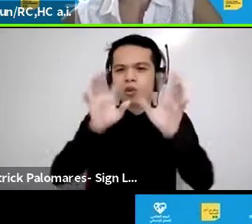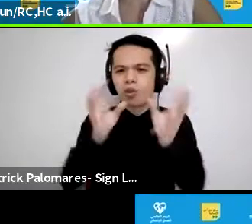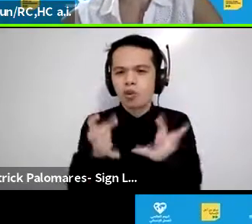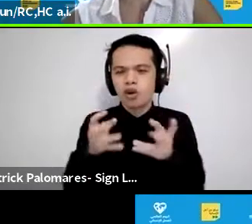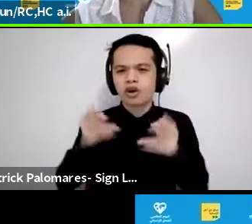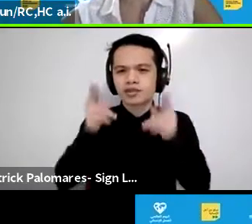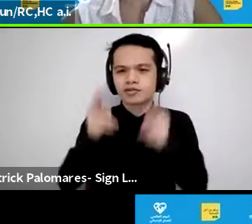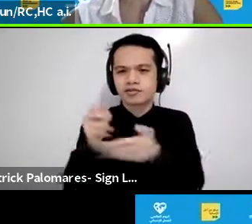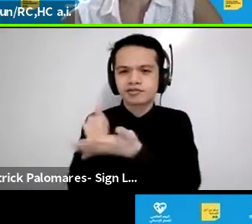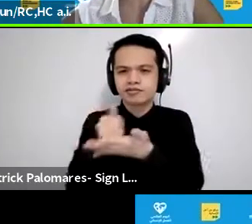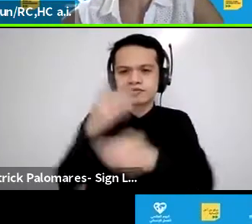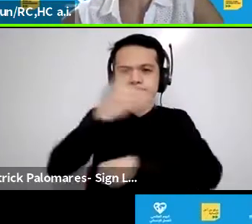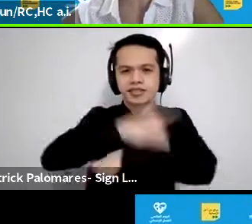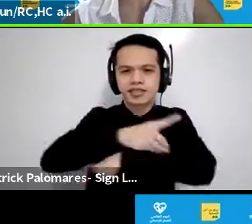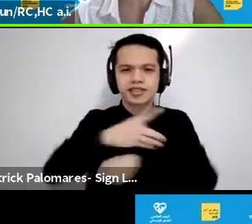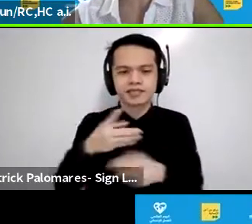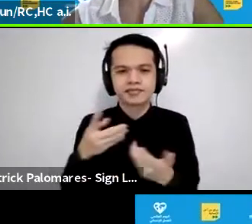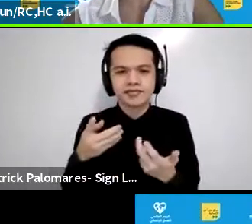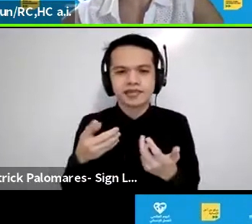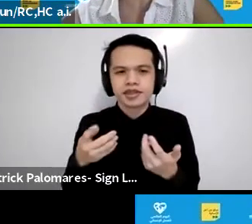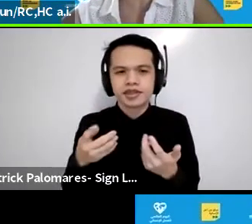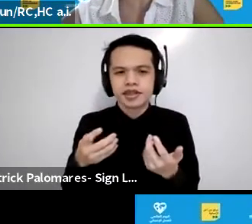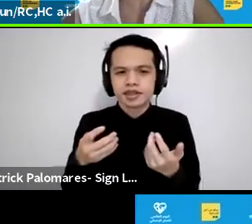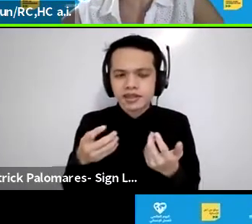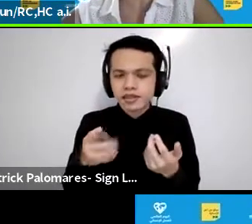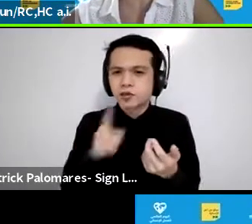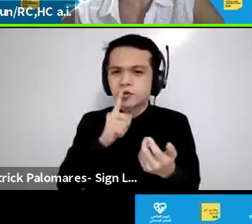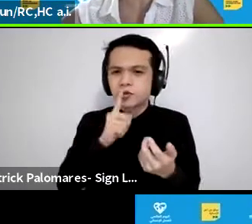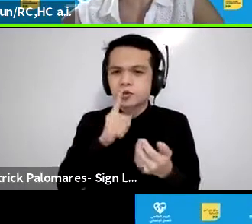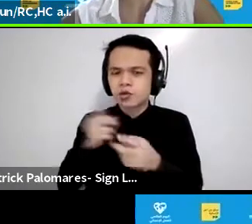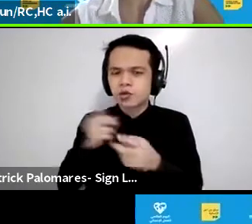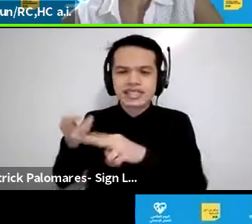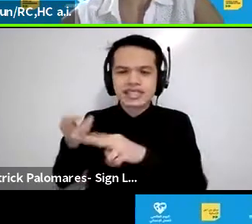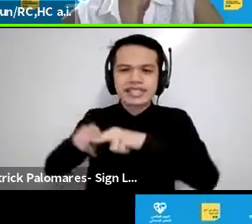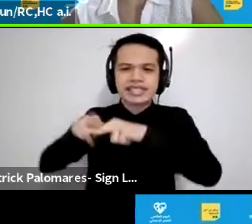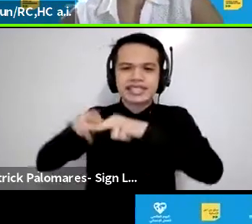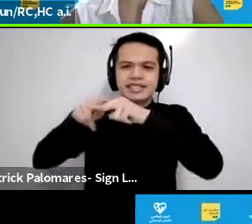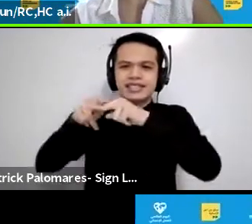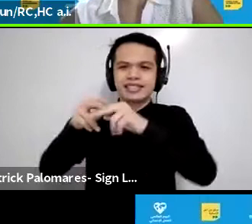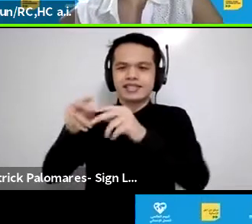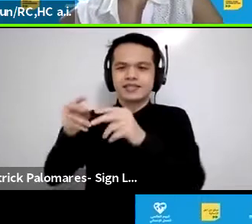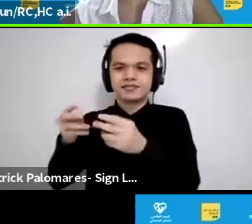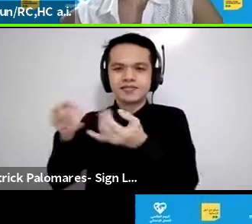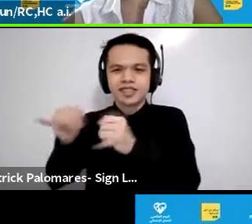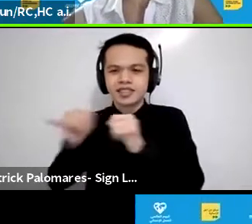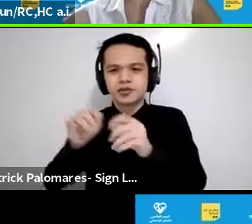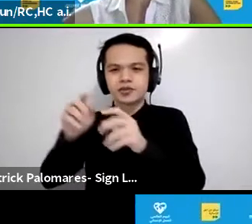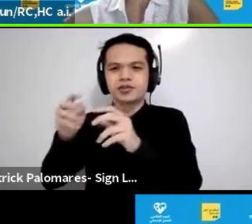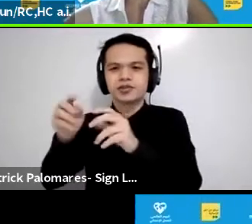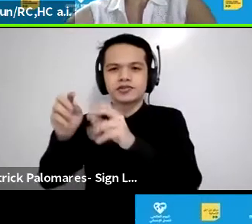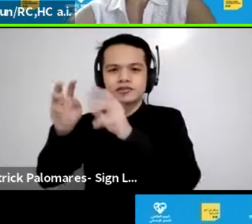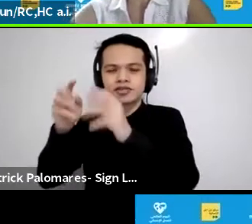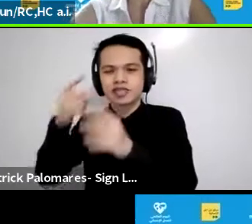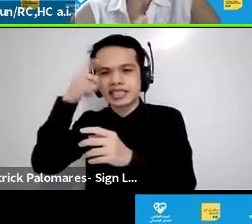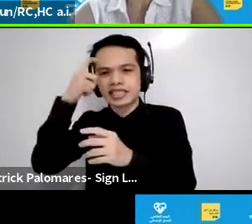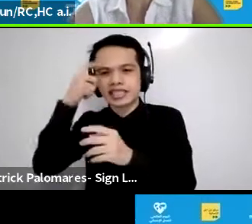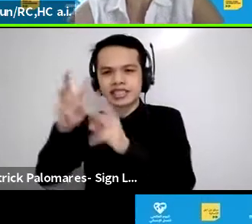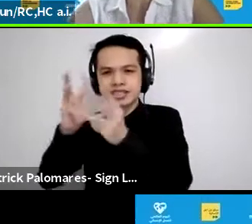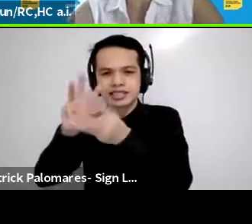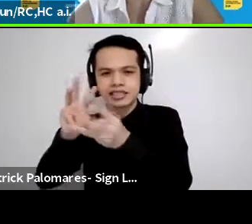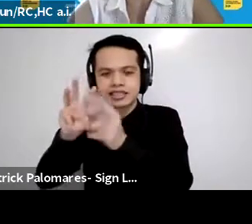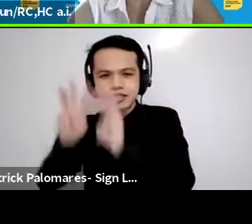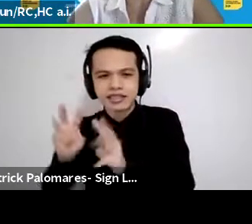the future increasingly threatened by climate change. Indeed, the impacts of the climate change are